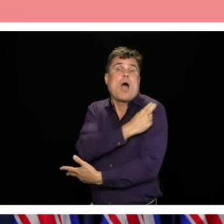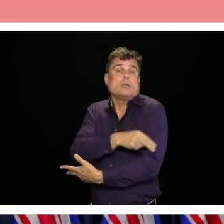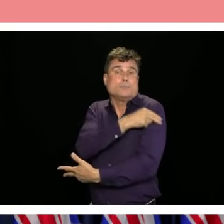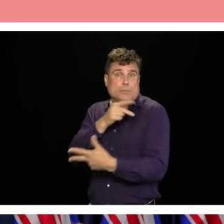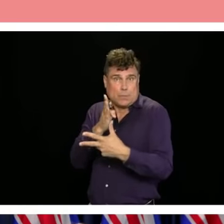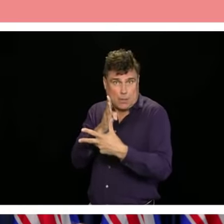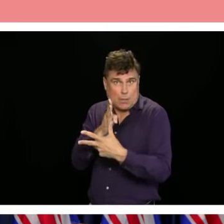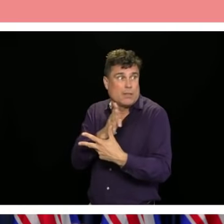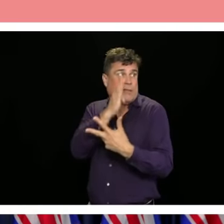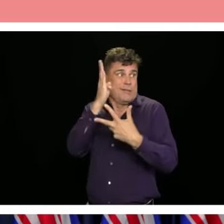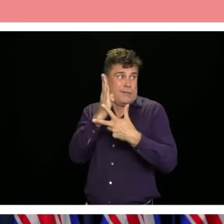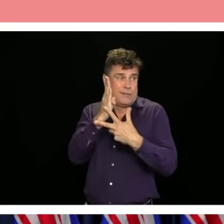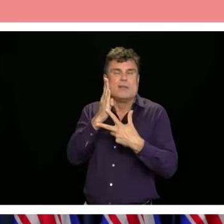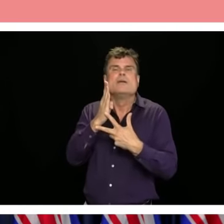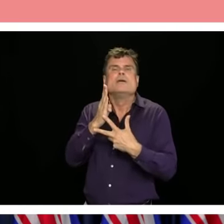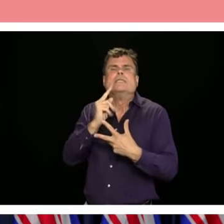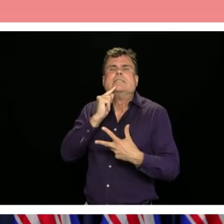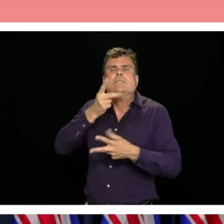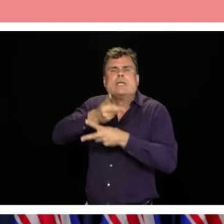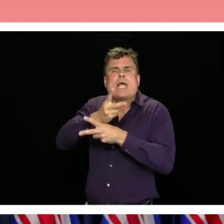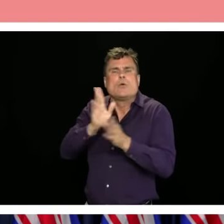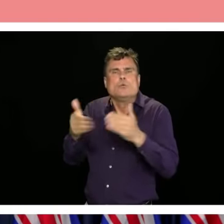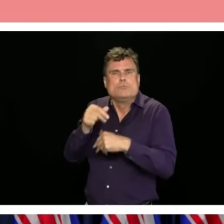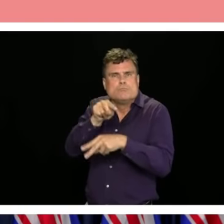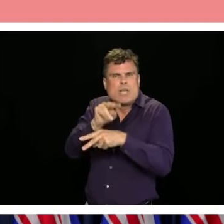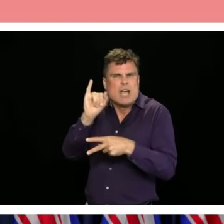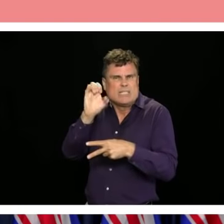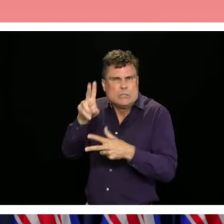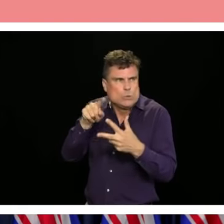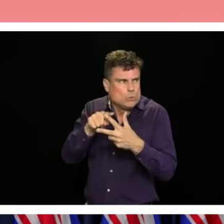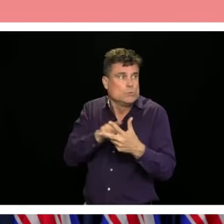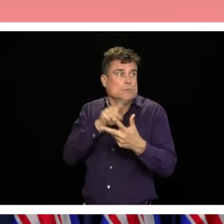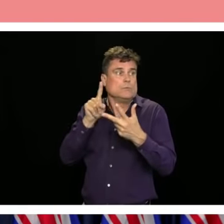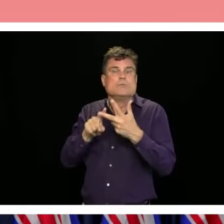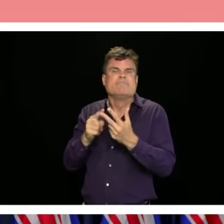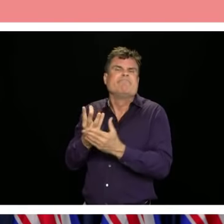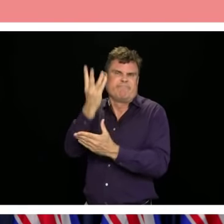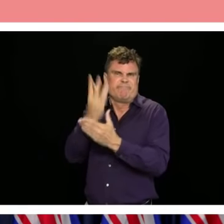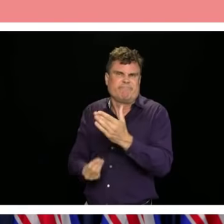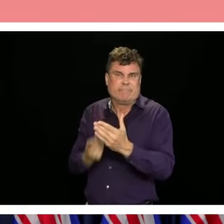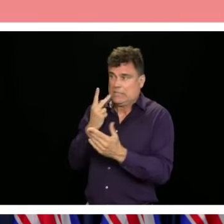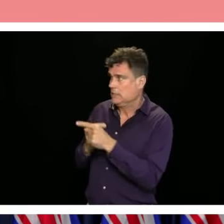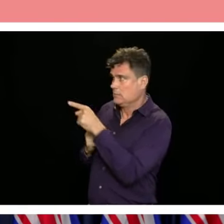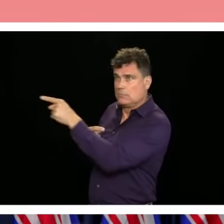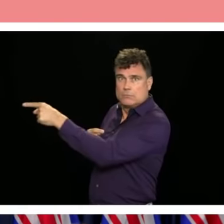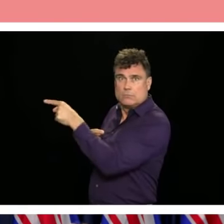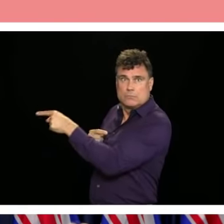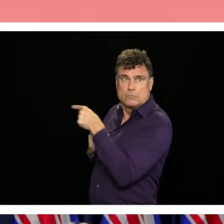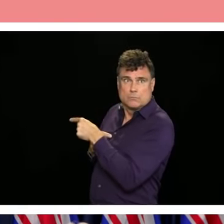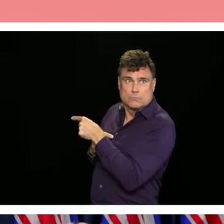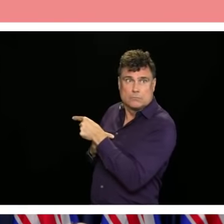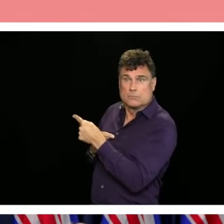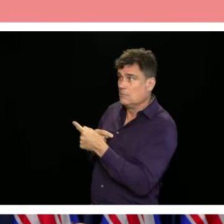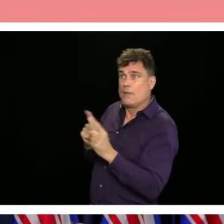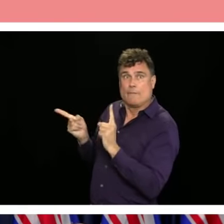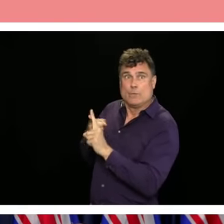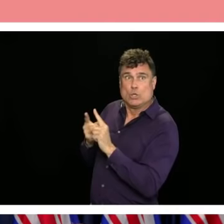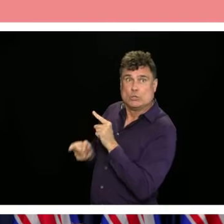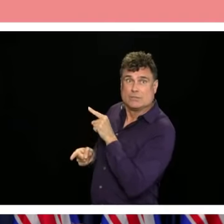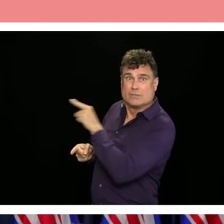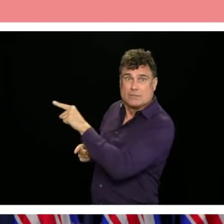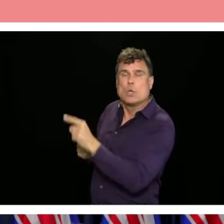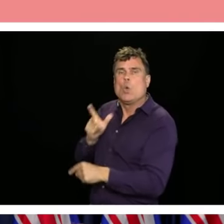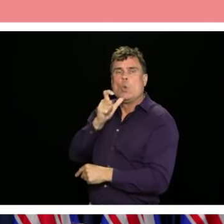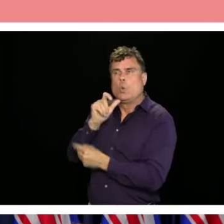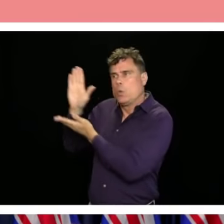first set of bars on hospitalizations reflects that it is in the 60s, 70s, and 80s